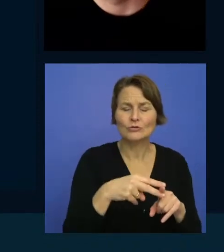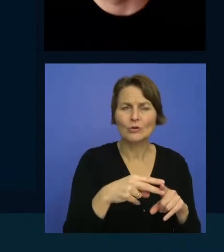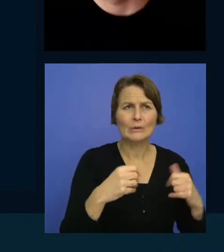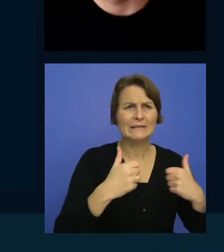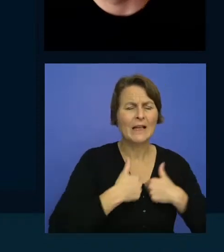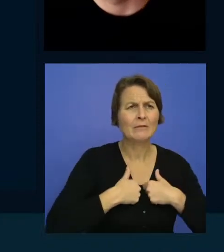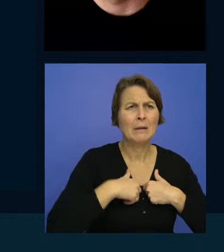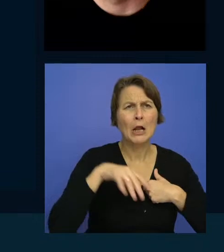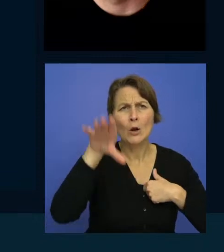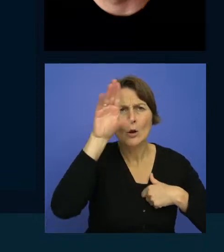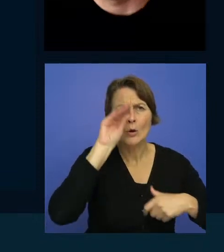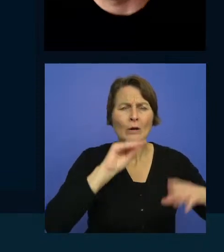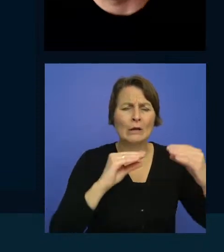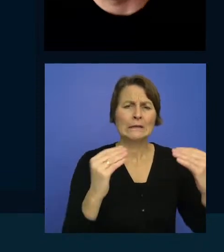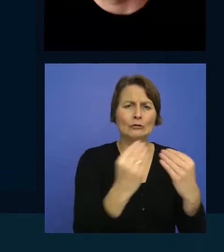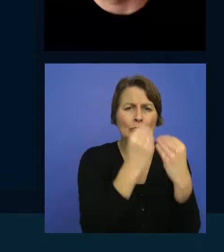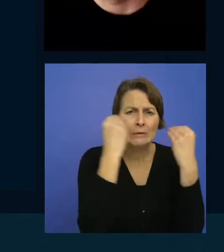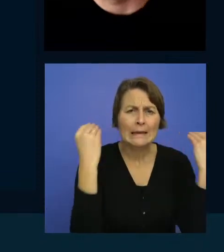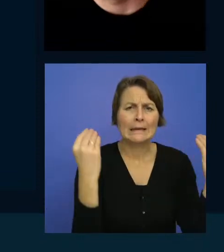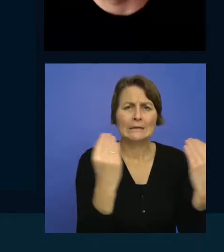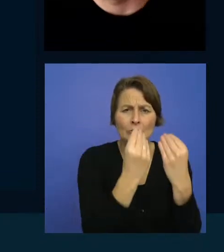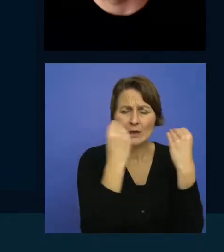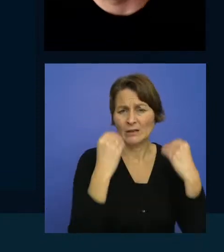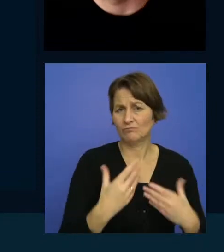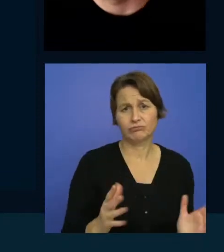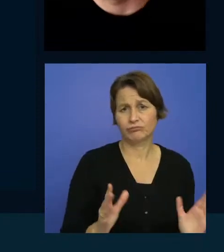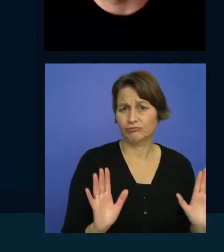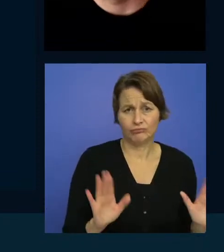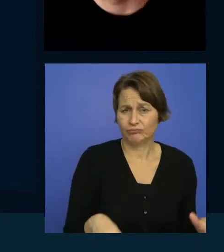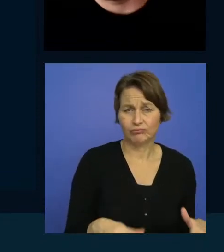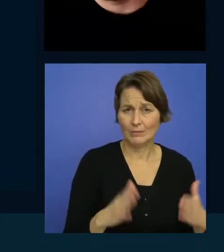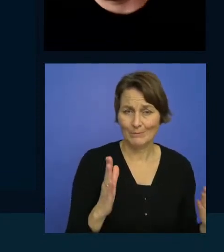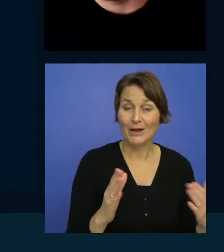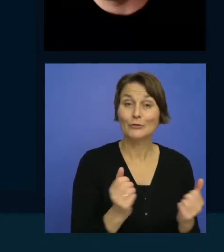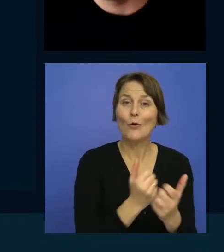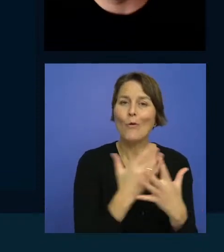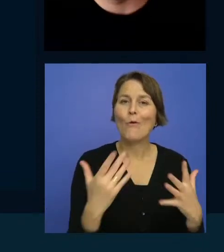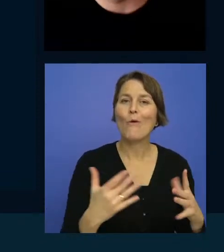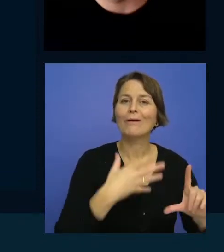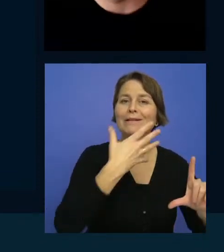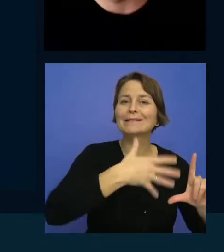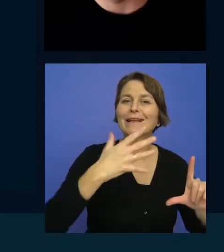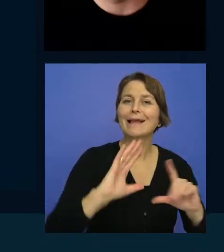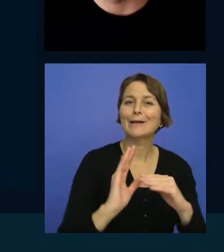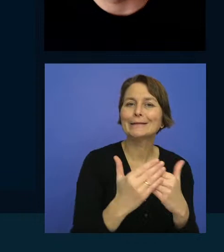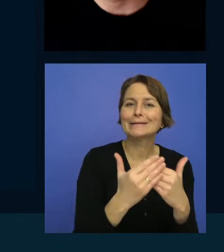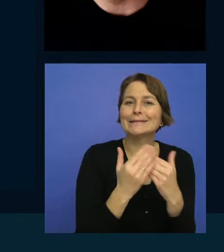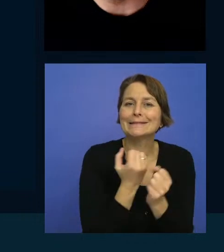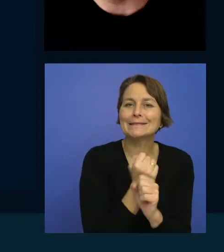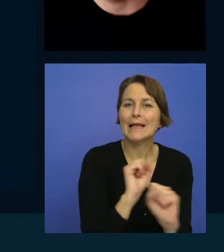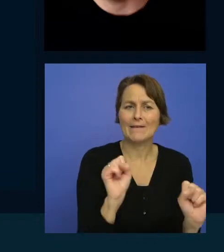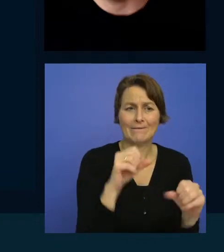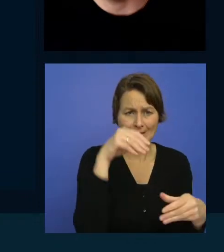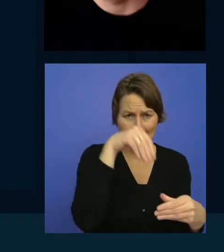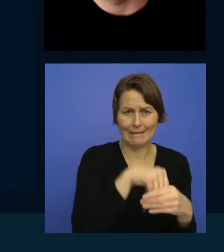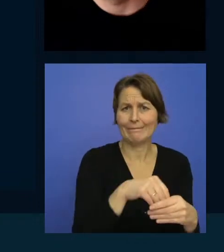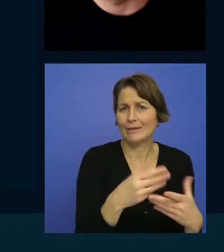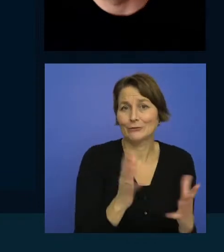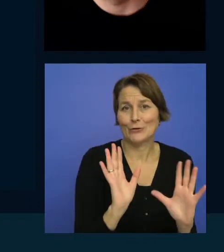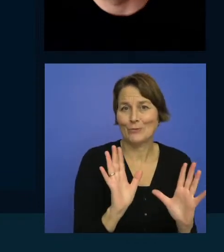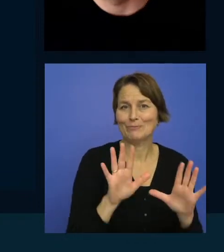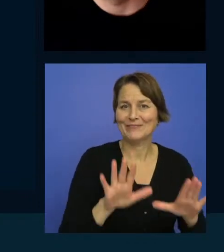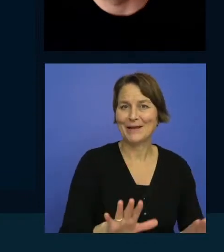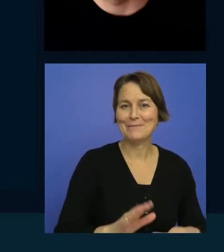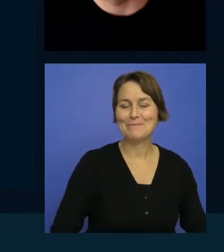were required, and all existing data security was maintained in the solution.